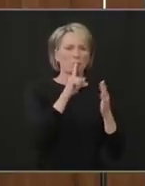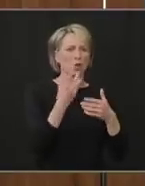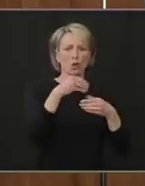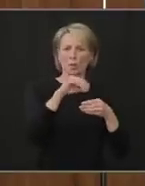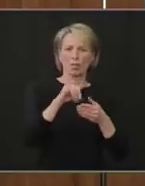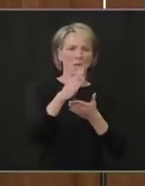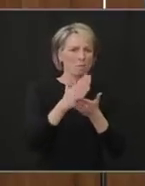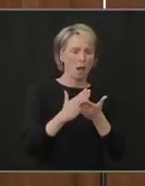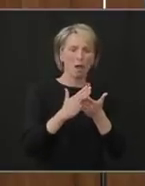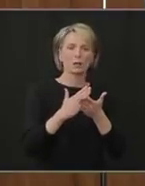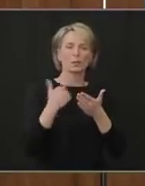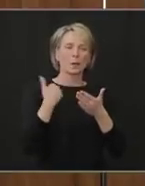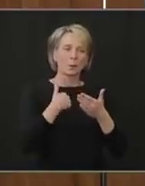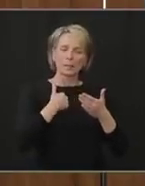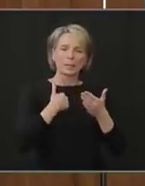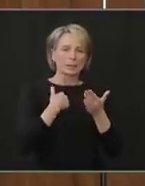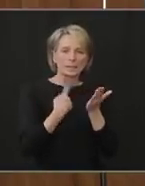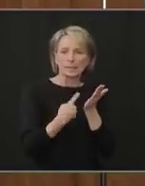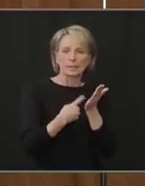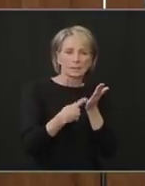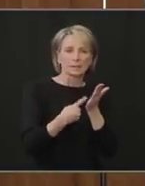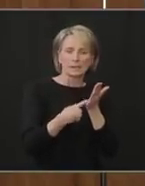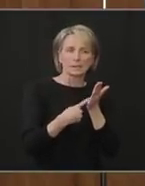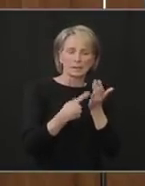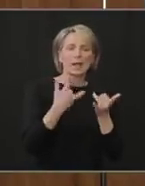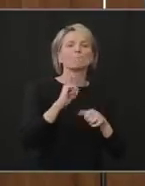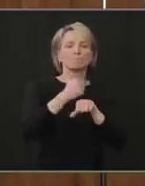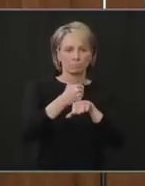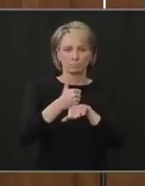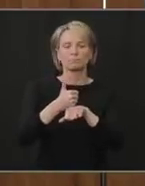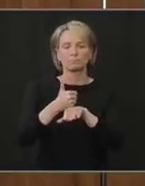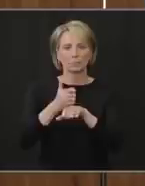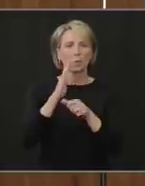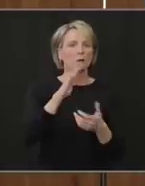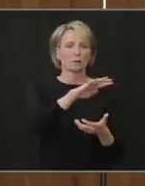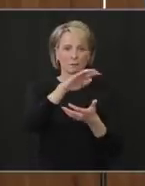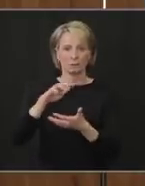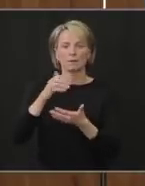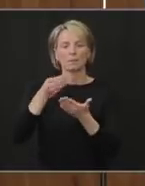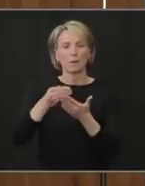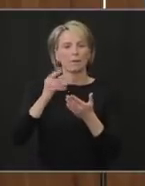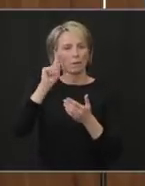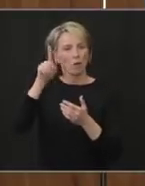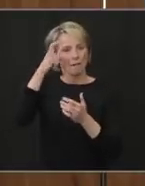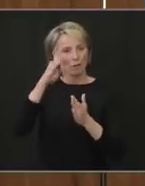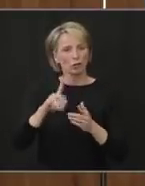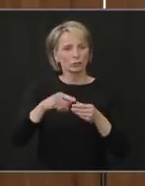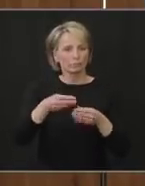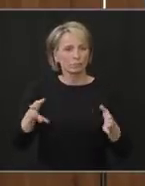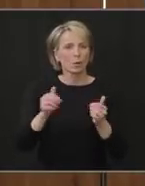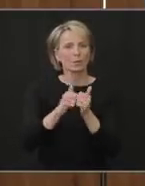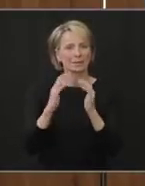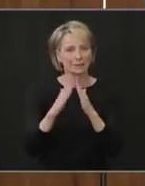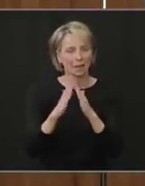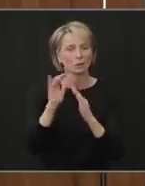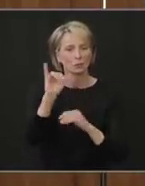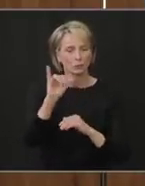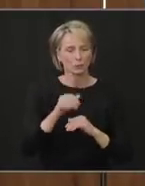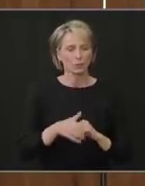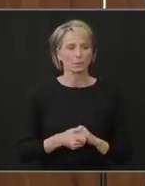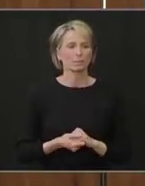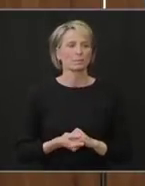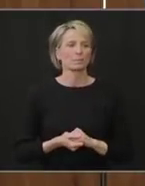burden financially and, in fact, leading. And